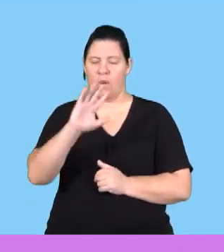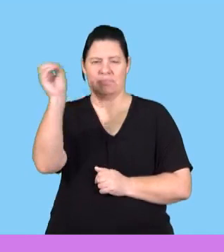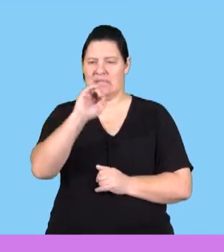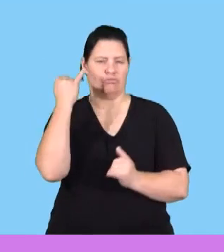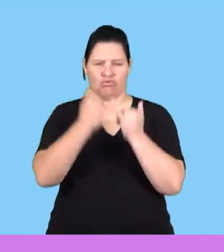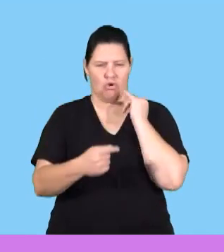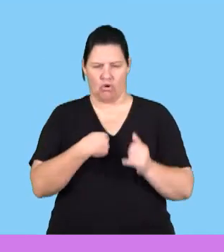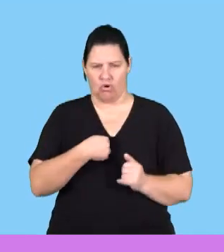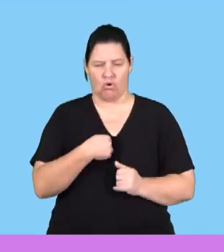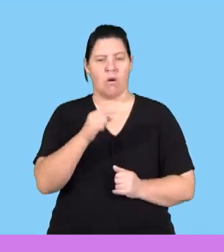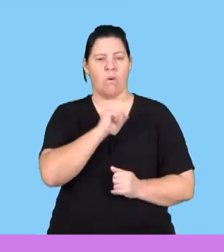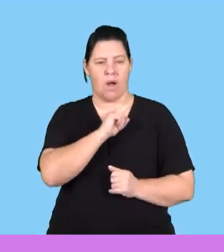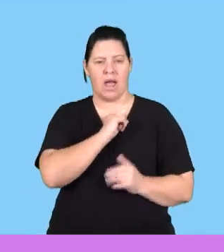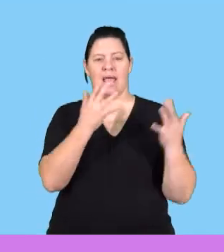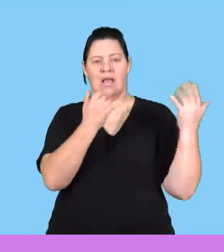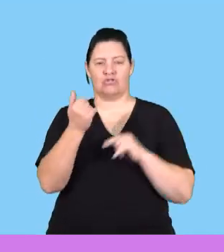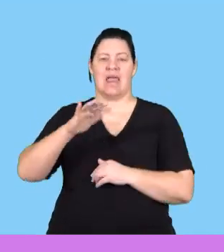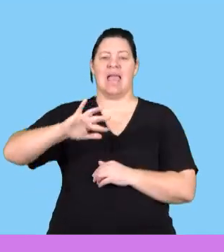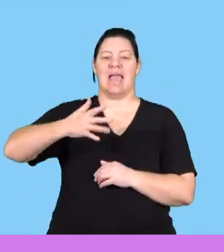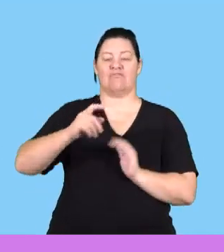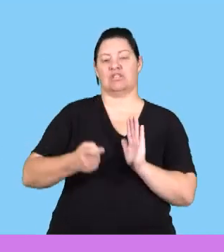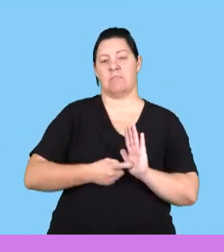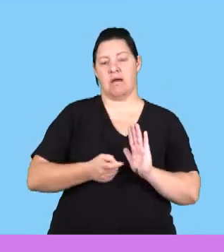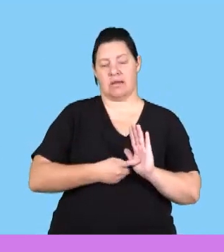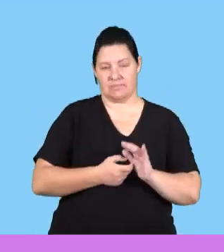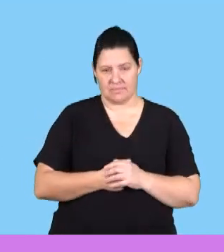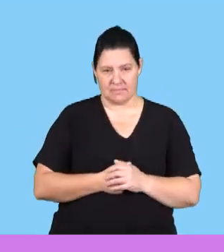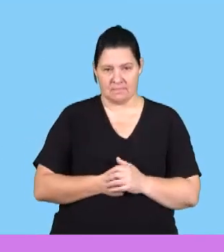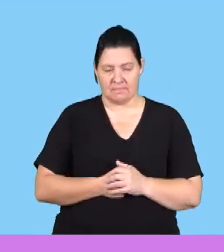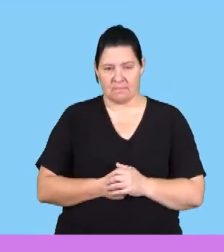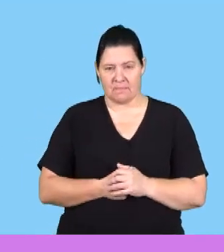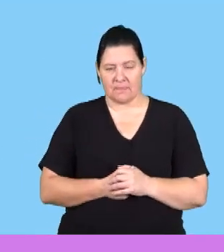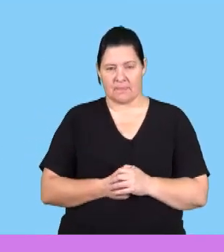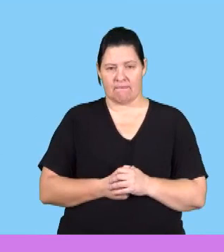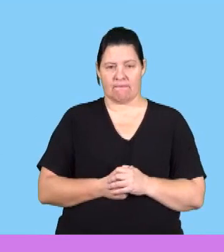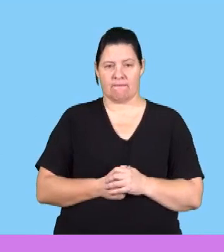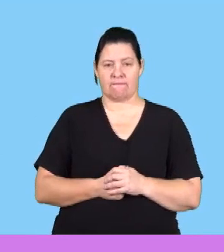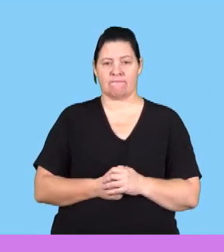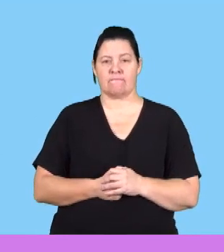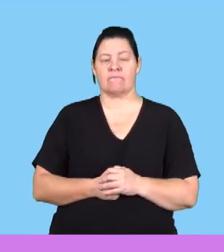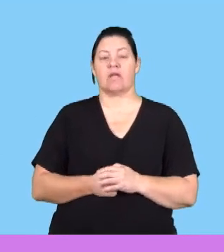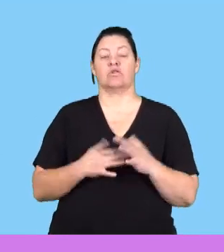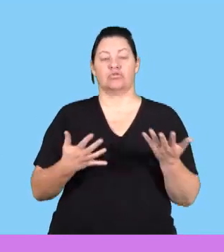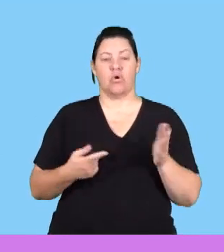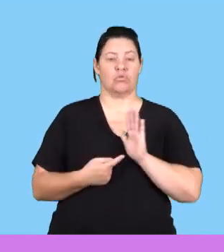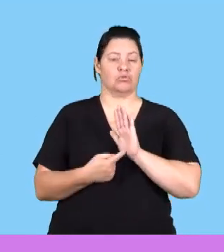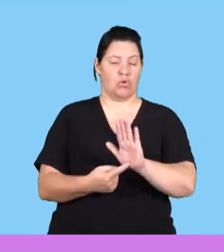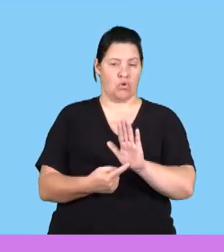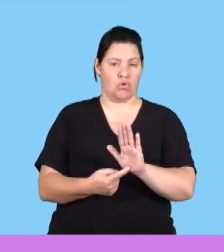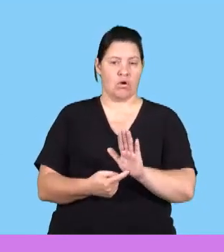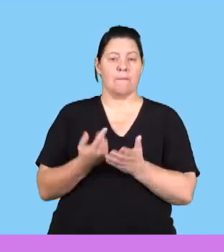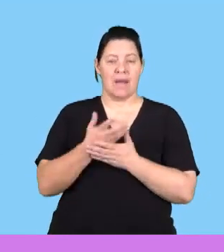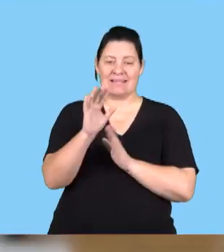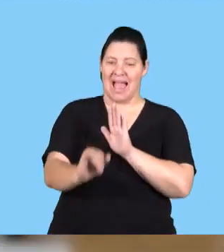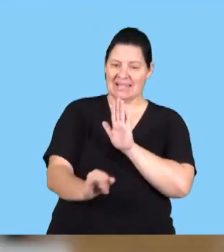23,3, okay, and it's not a percentage because we are calculating the average mark as indicated there. All right, okay, so I